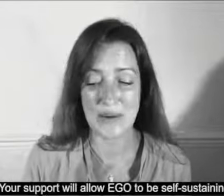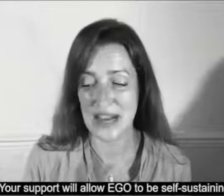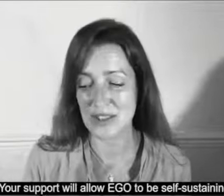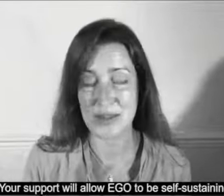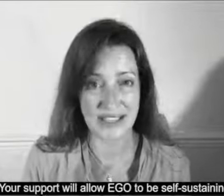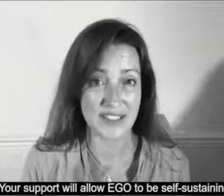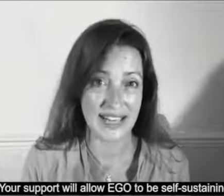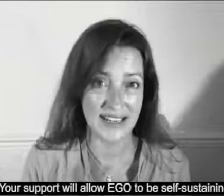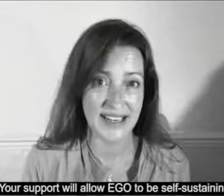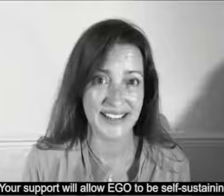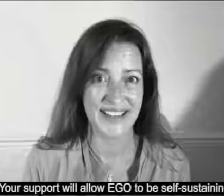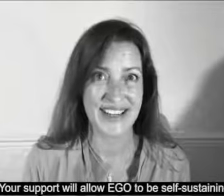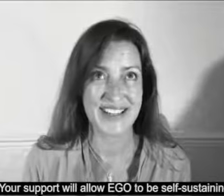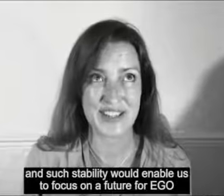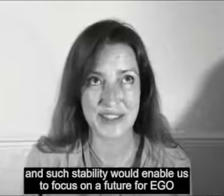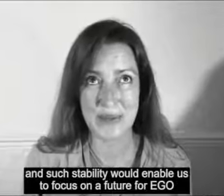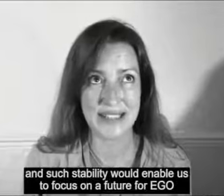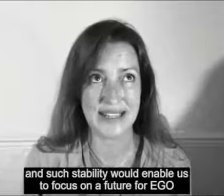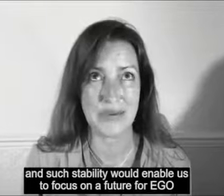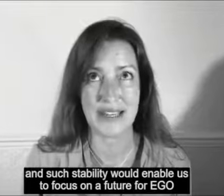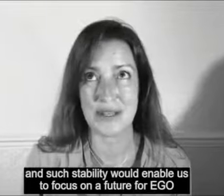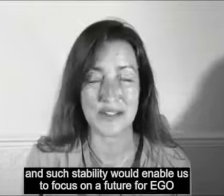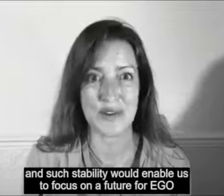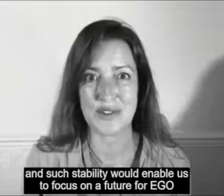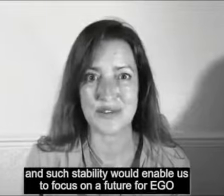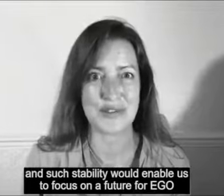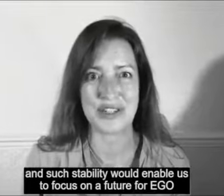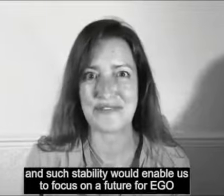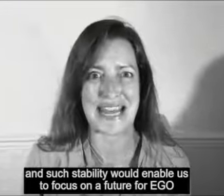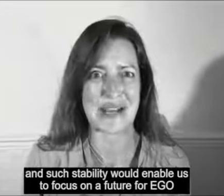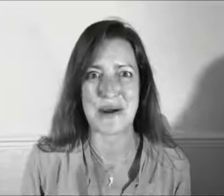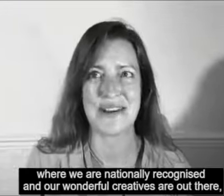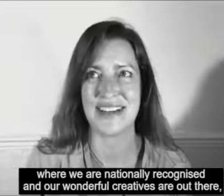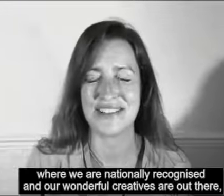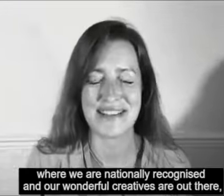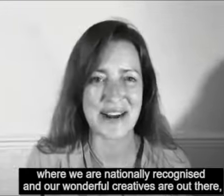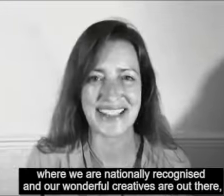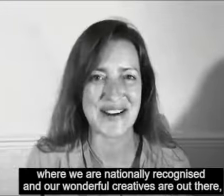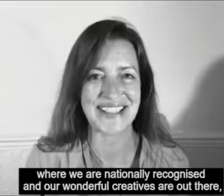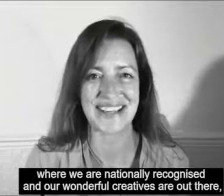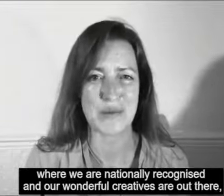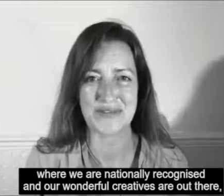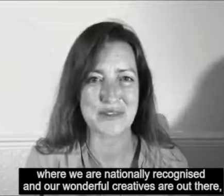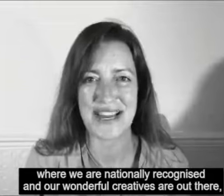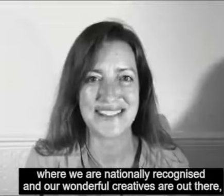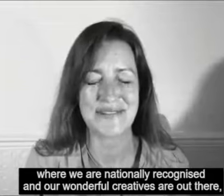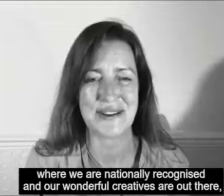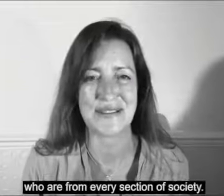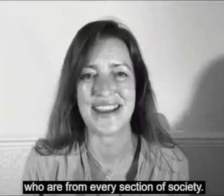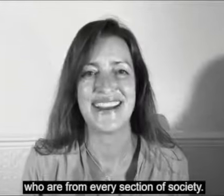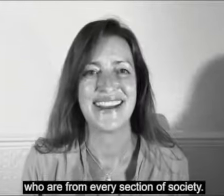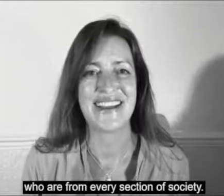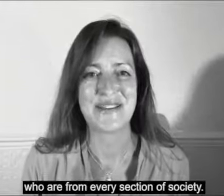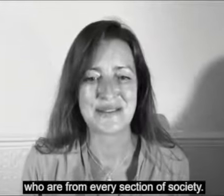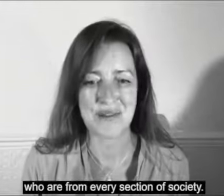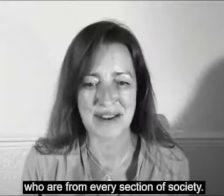will allow Ego to be self-sustaining, and such stability will enable us to focus on a future for Ego where we're nationally recognised and our wonderful creatives are out